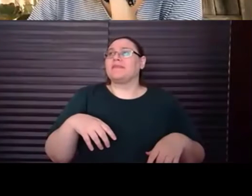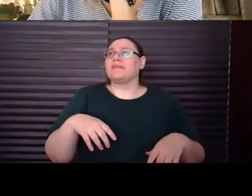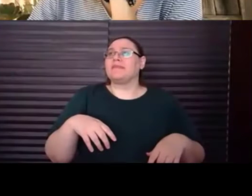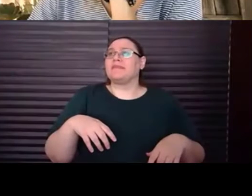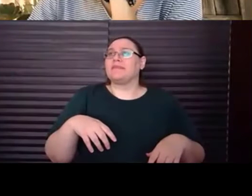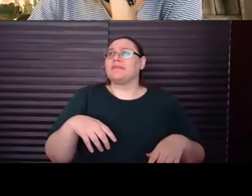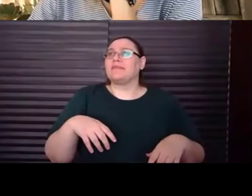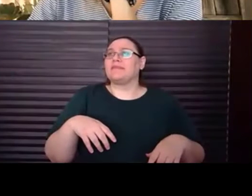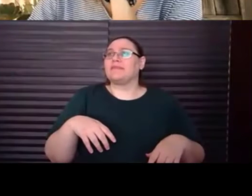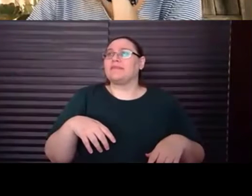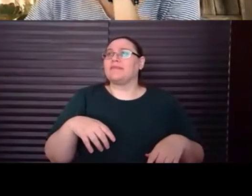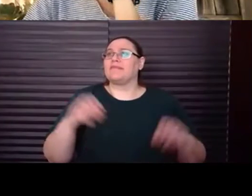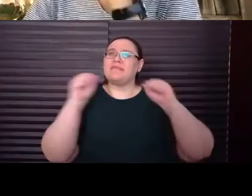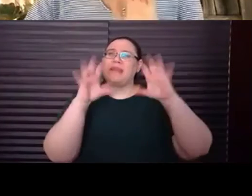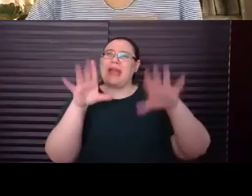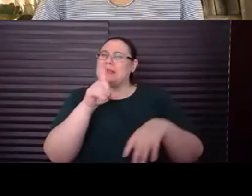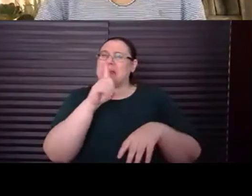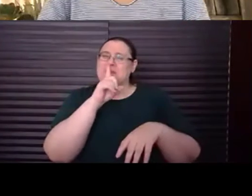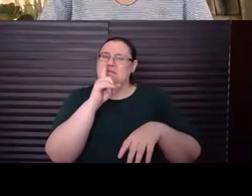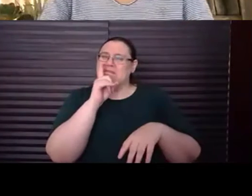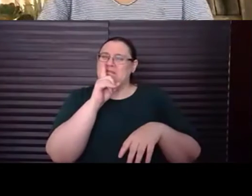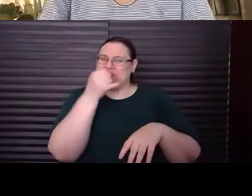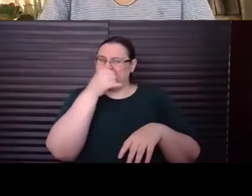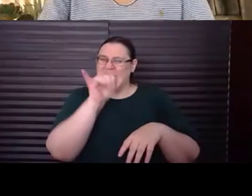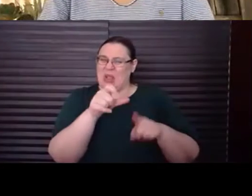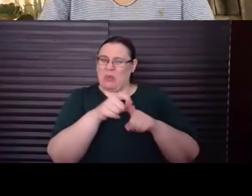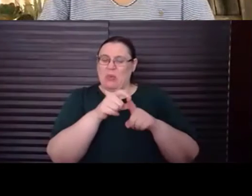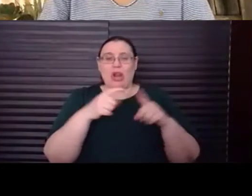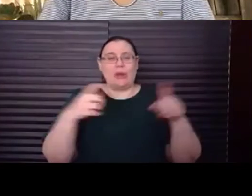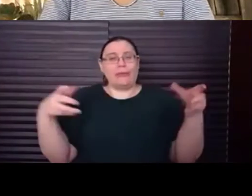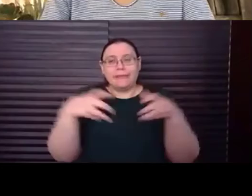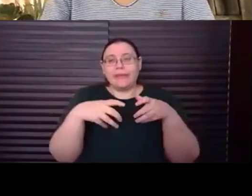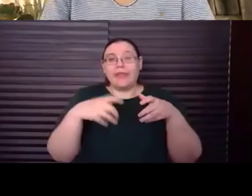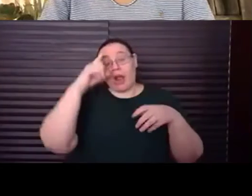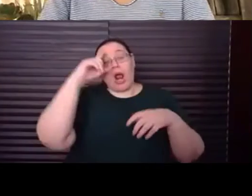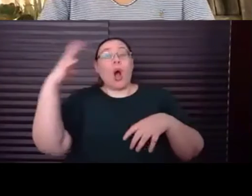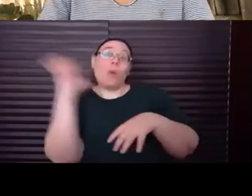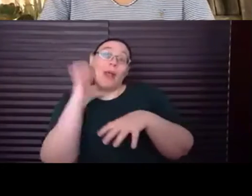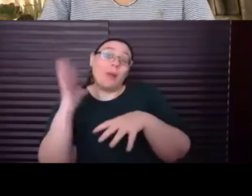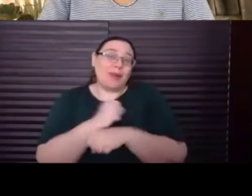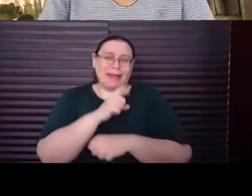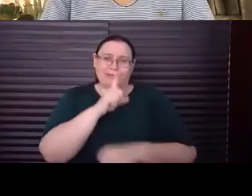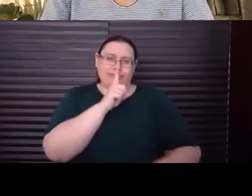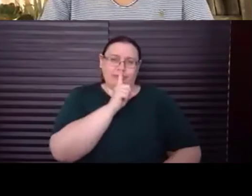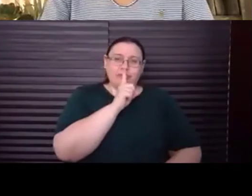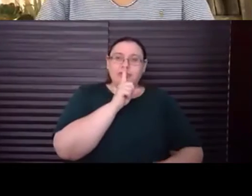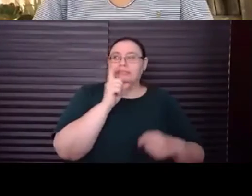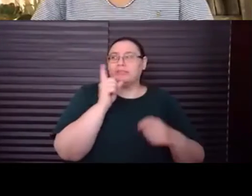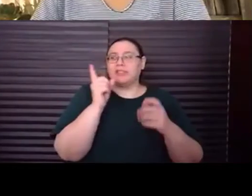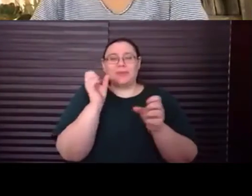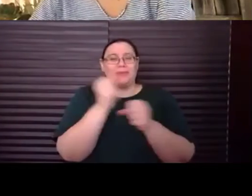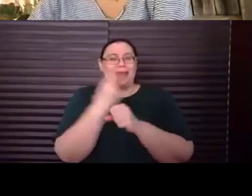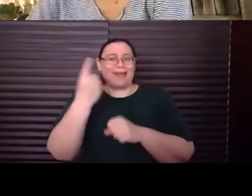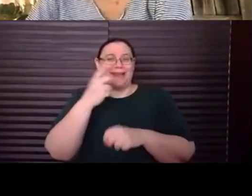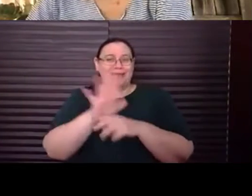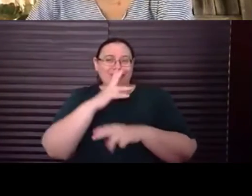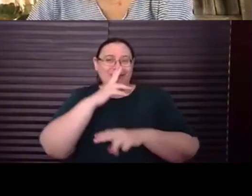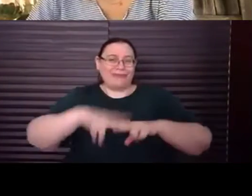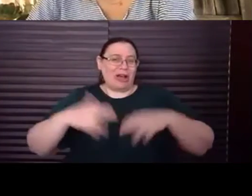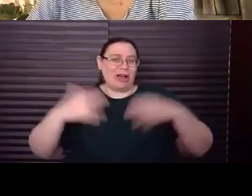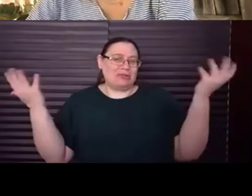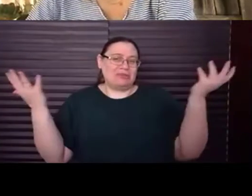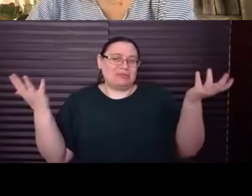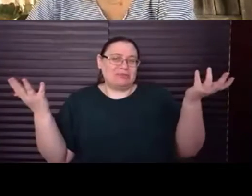I don't want to say magic. We got together not even thinking about winning or any of that. We just kind of wanted to make a fun film,